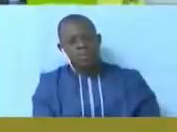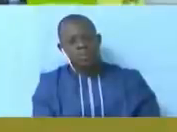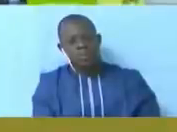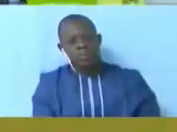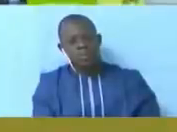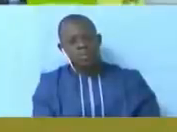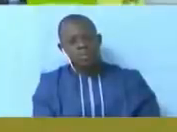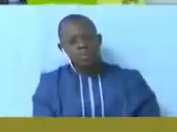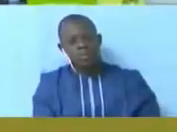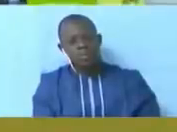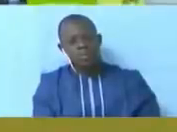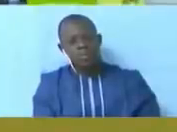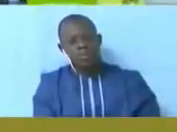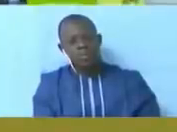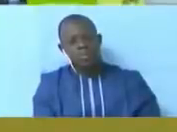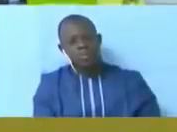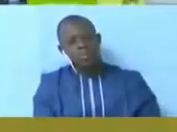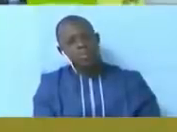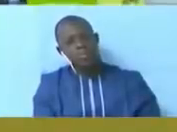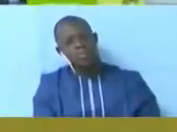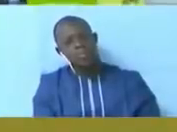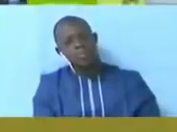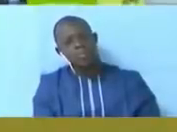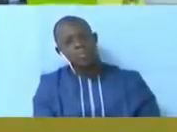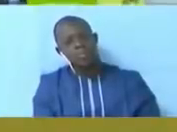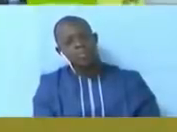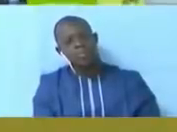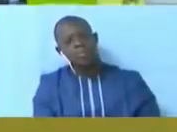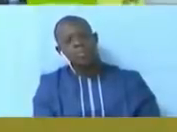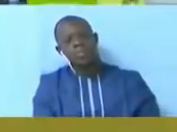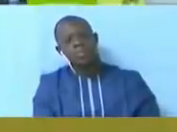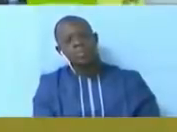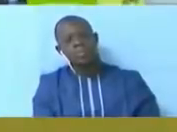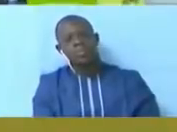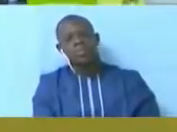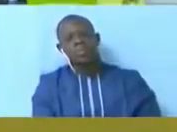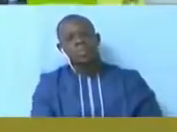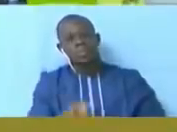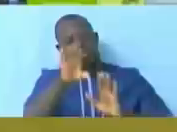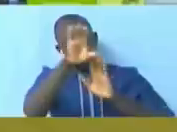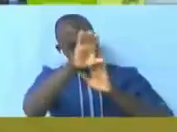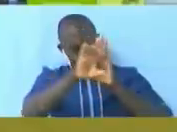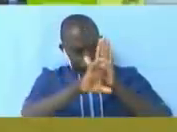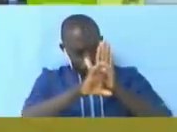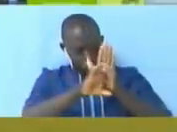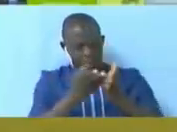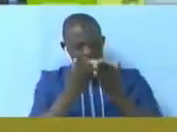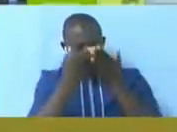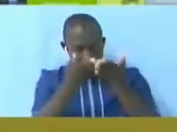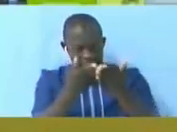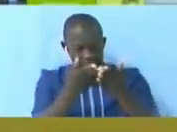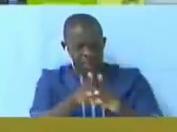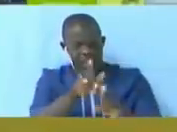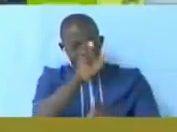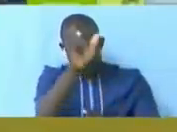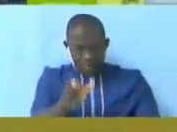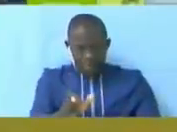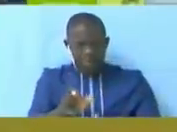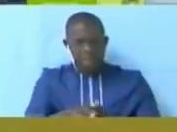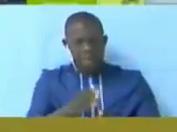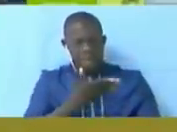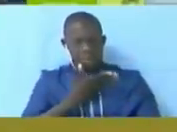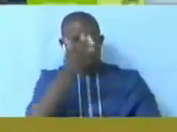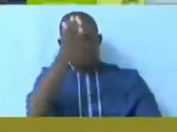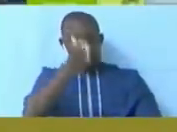it gave a right to accused persons to opt for jury trial. That was a constitutional provision. Constitutional